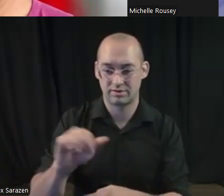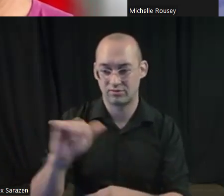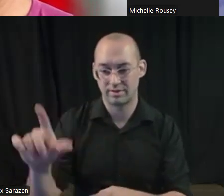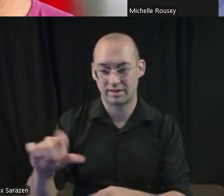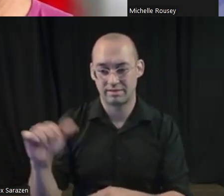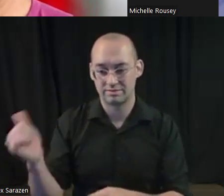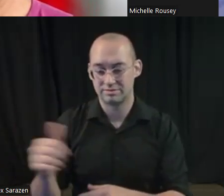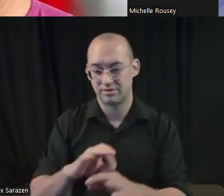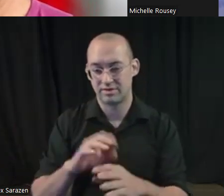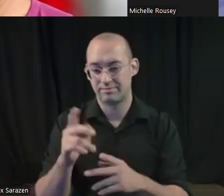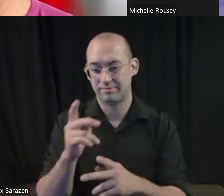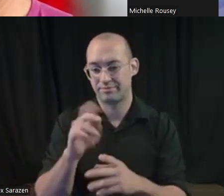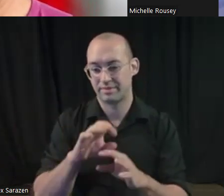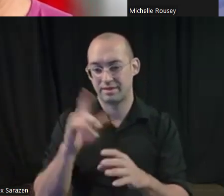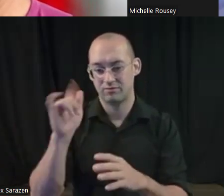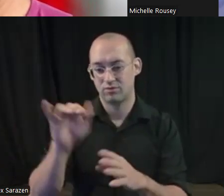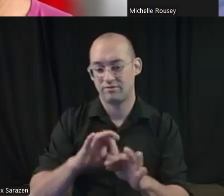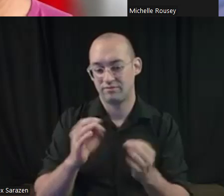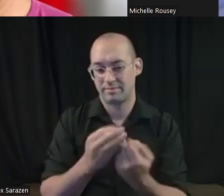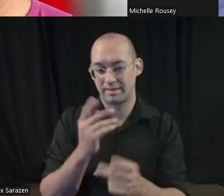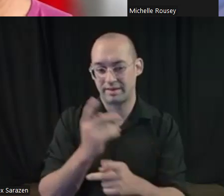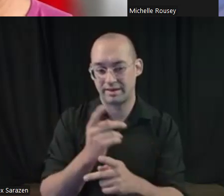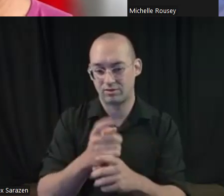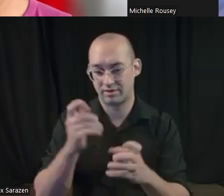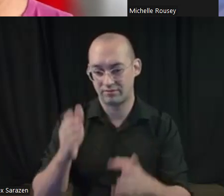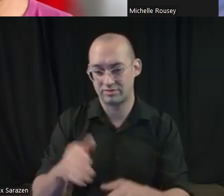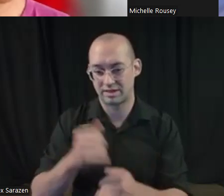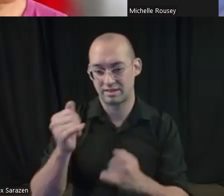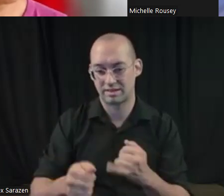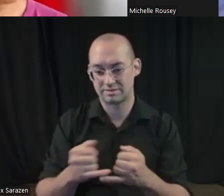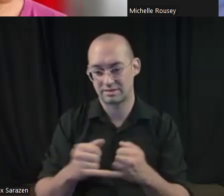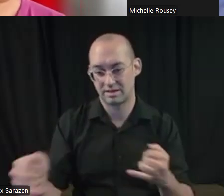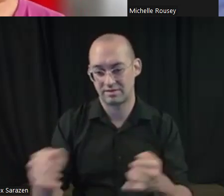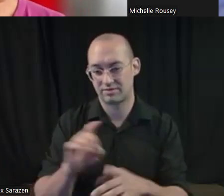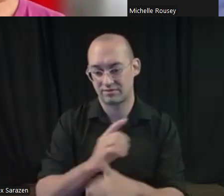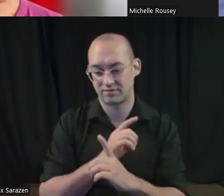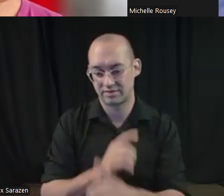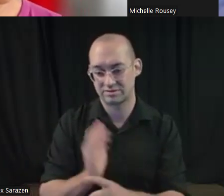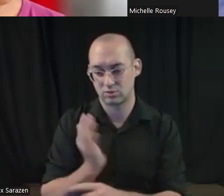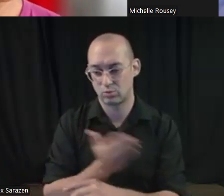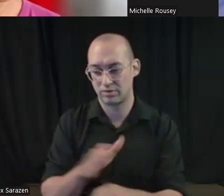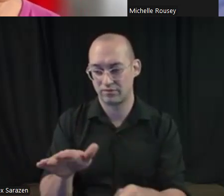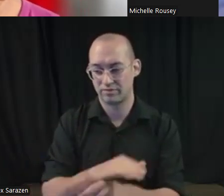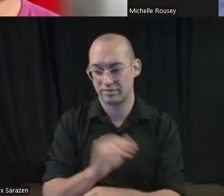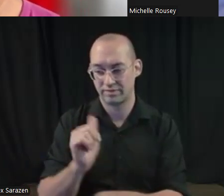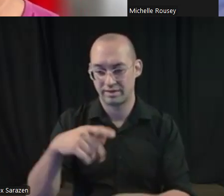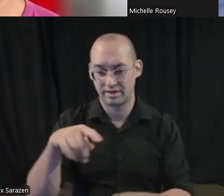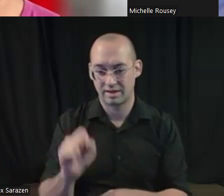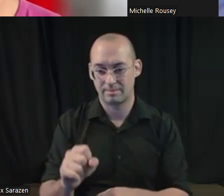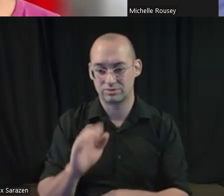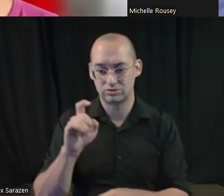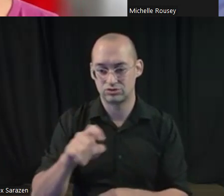family caregivers are the last line of defense. We fill in the gaps in the gaps. We and our care recipients should not have to be literate